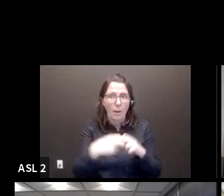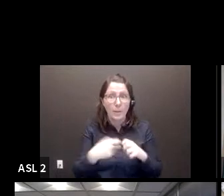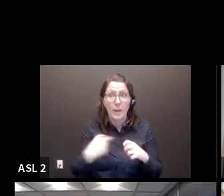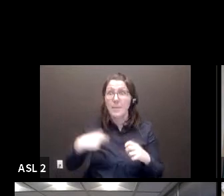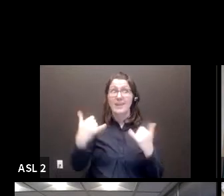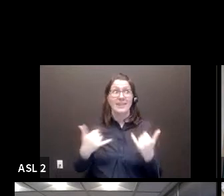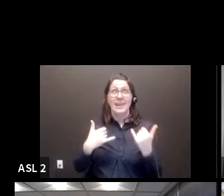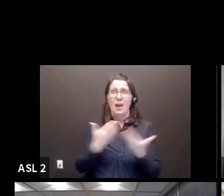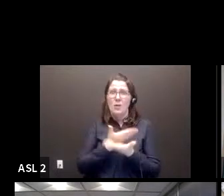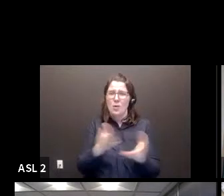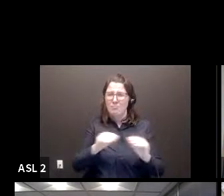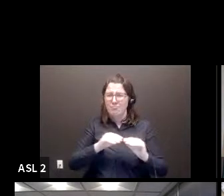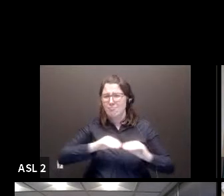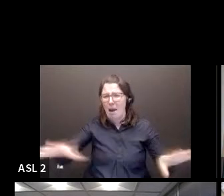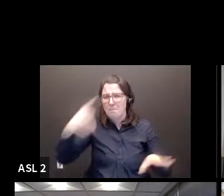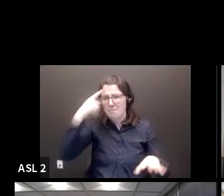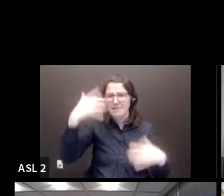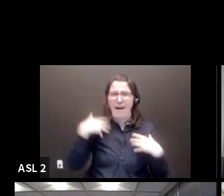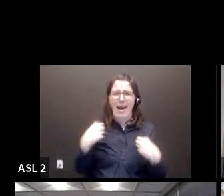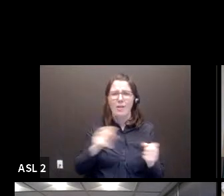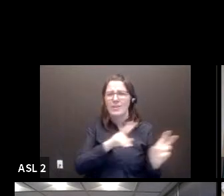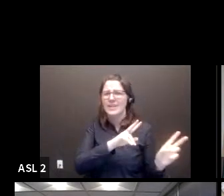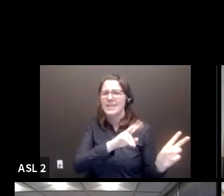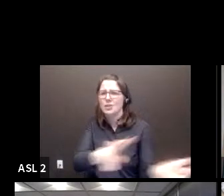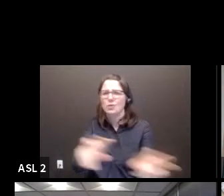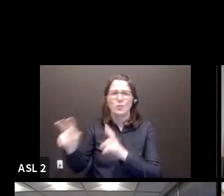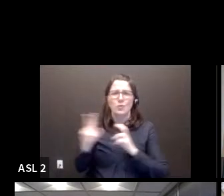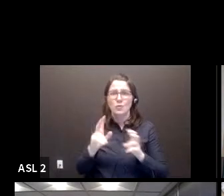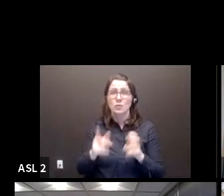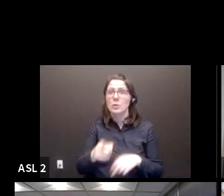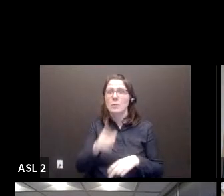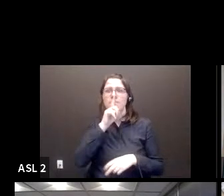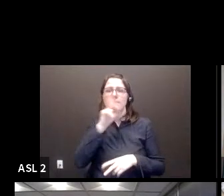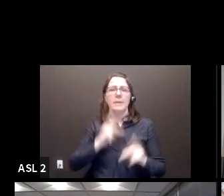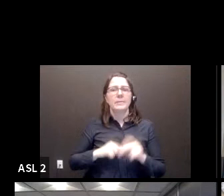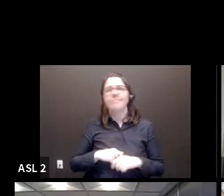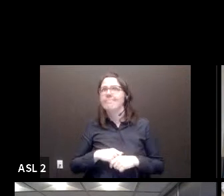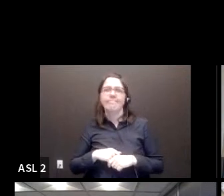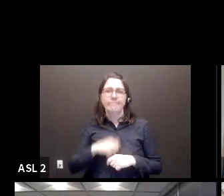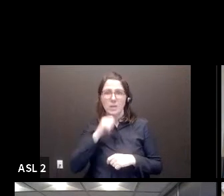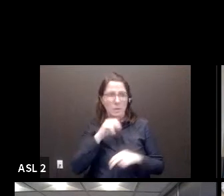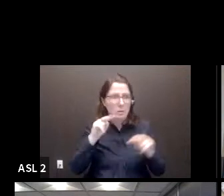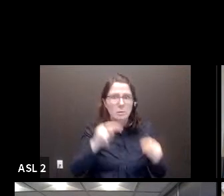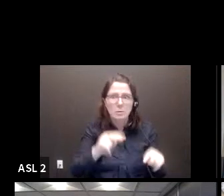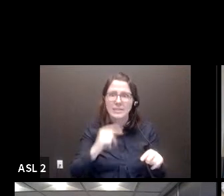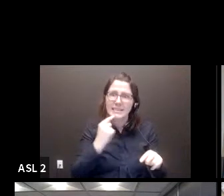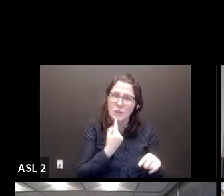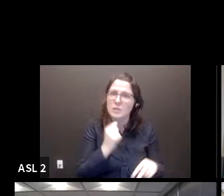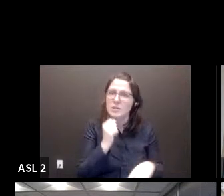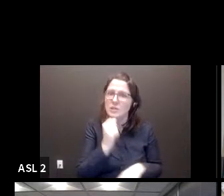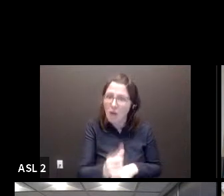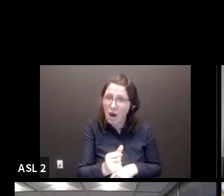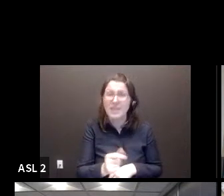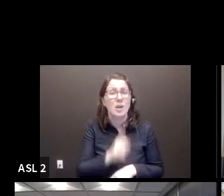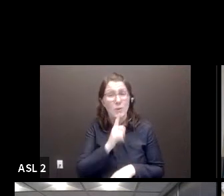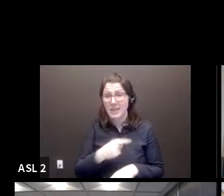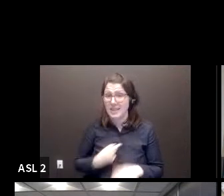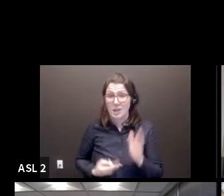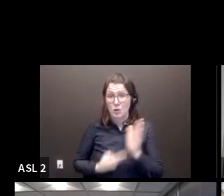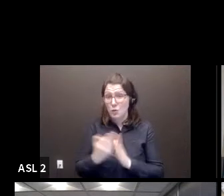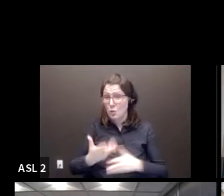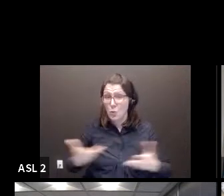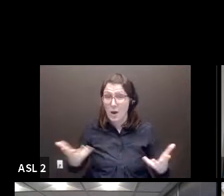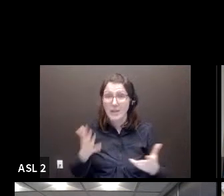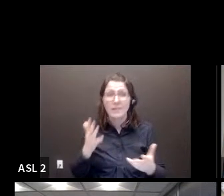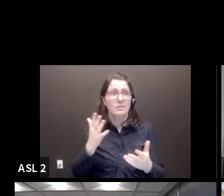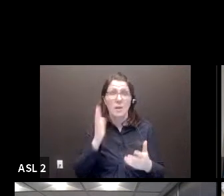now and that nobody wants to talk about this no one on the political stage is taking this seriously and the raw truth is it will take years and years to